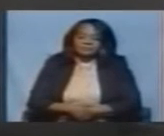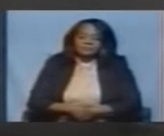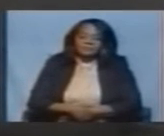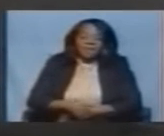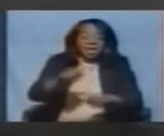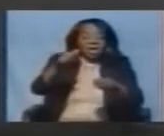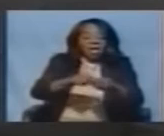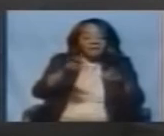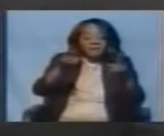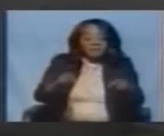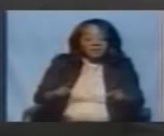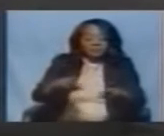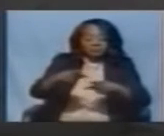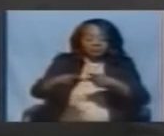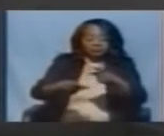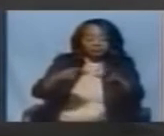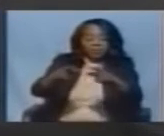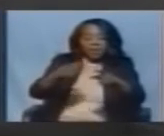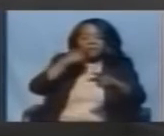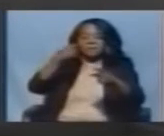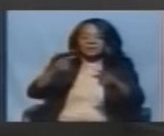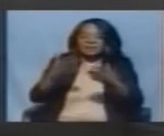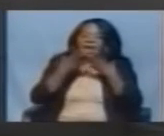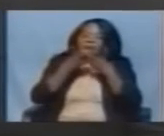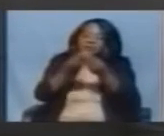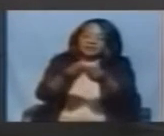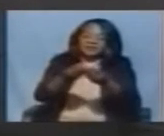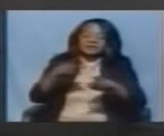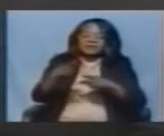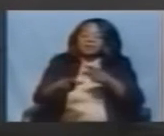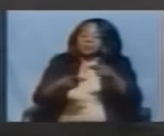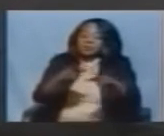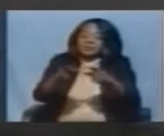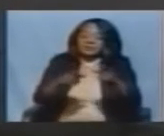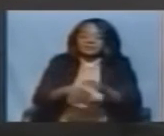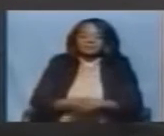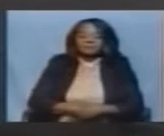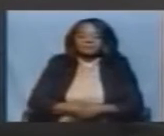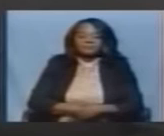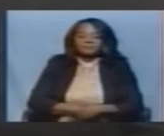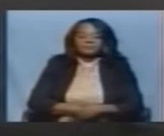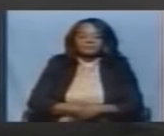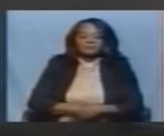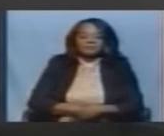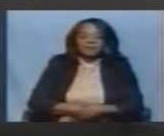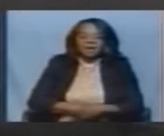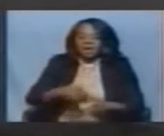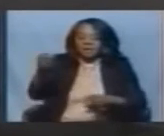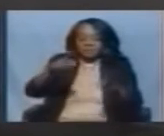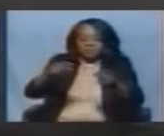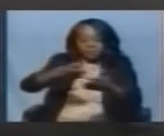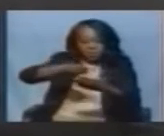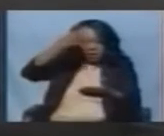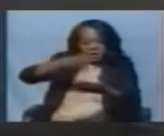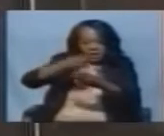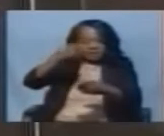Everyone else in the process must appreciate the process. That's why some people go to lengths of making sure all their